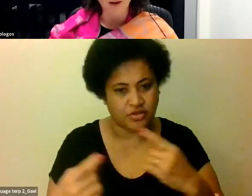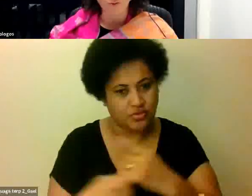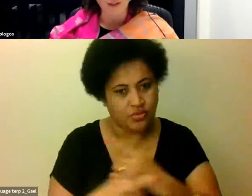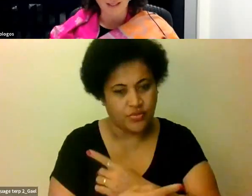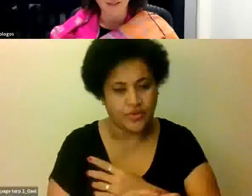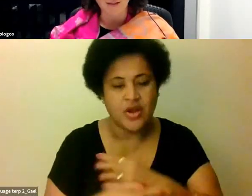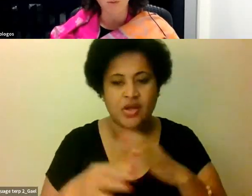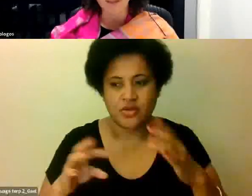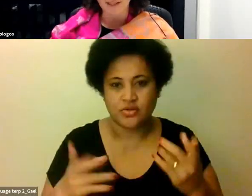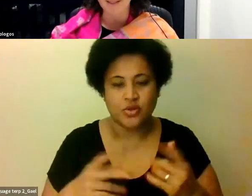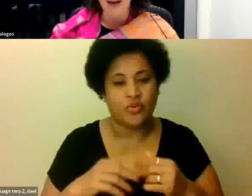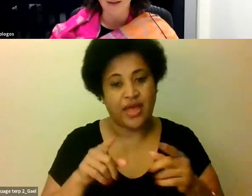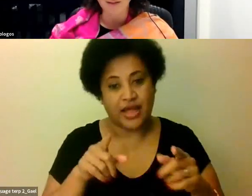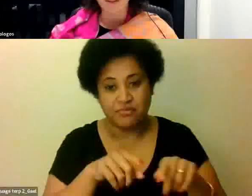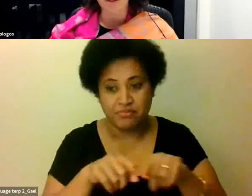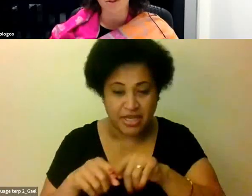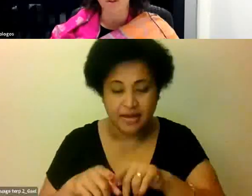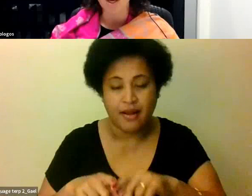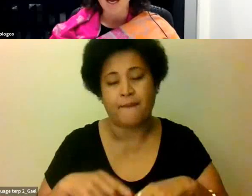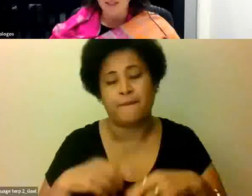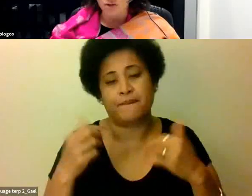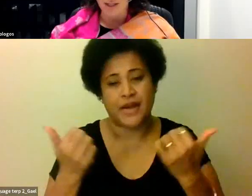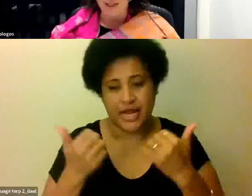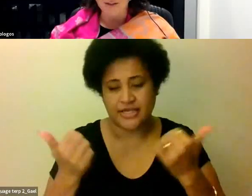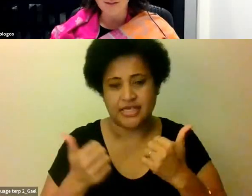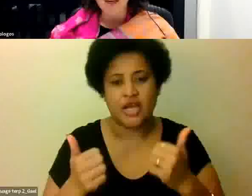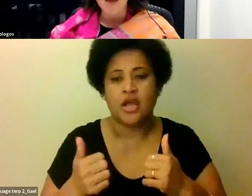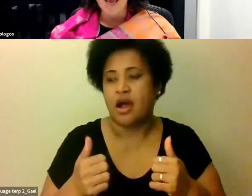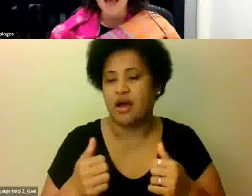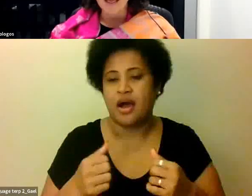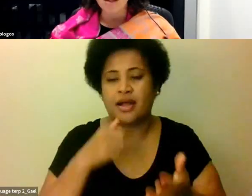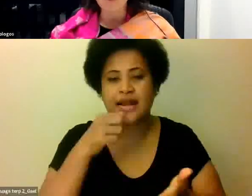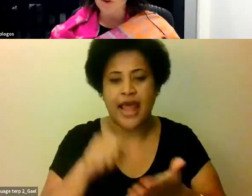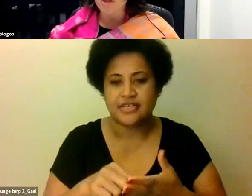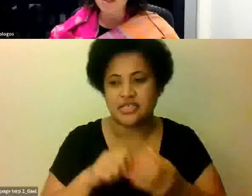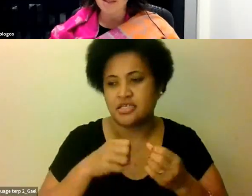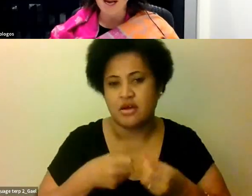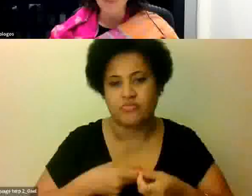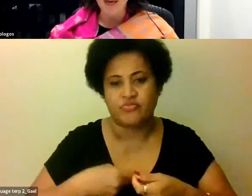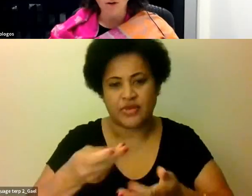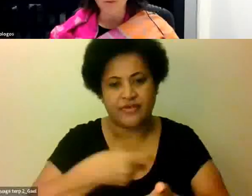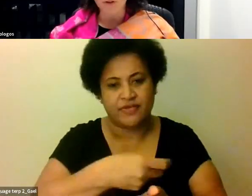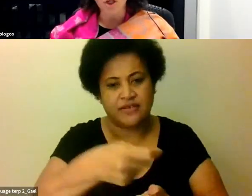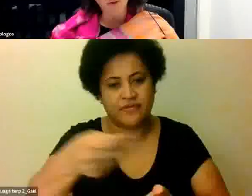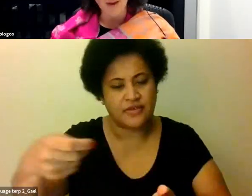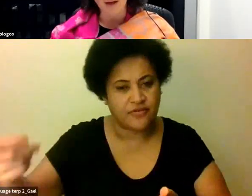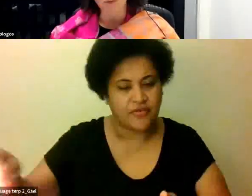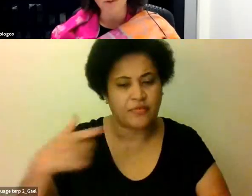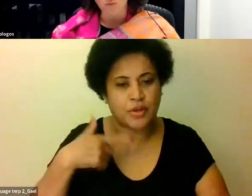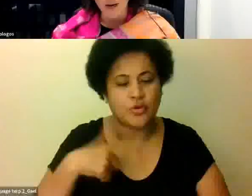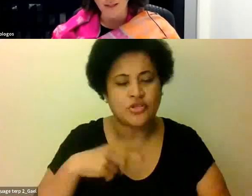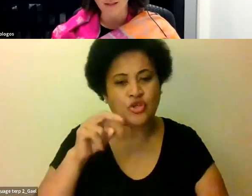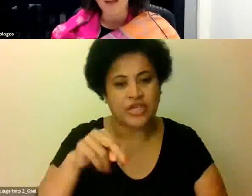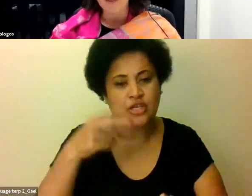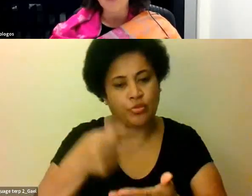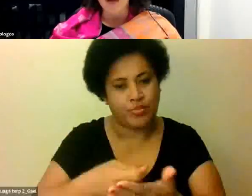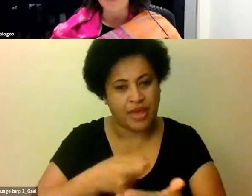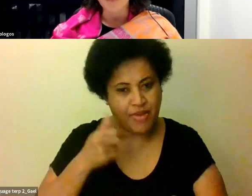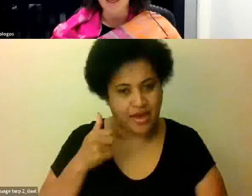debt recovery letters were sent out to Australians. And the first they often knew about it was